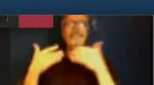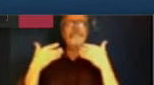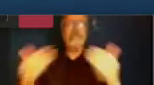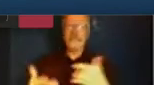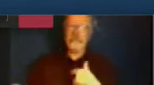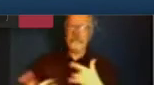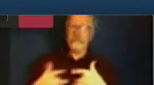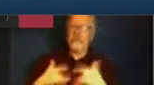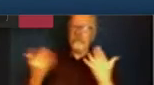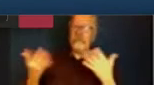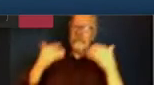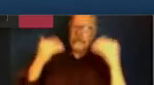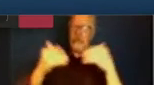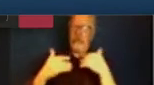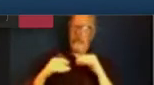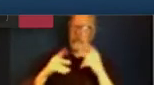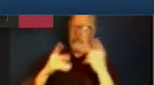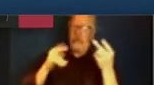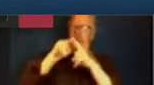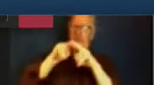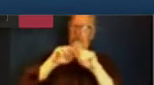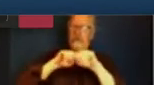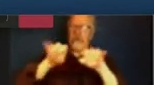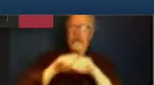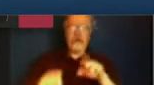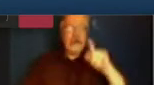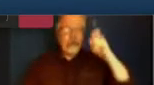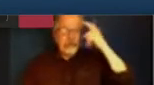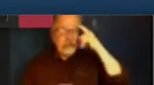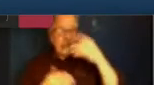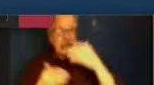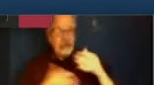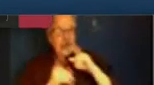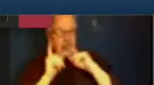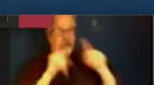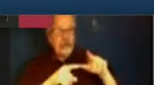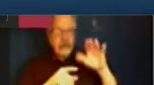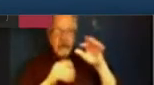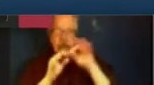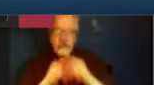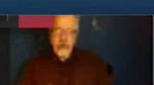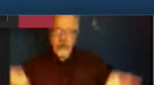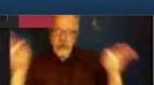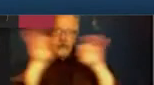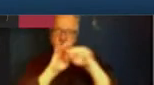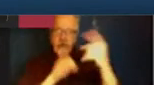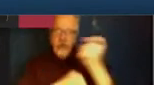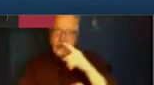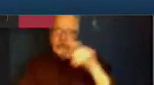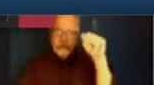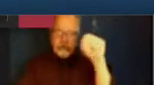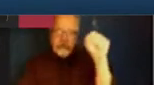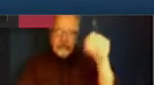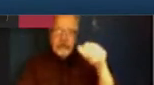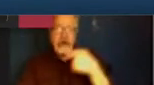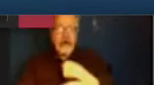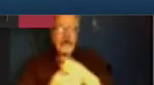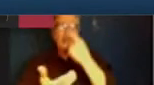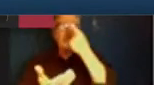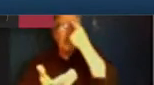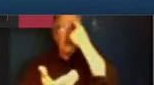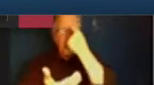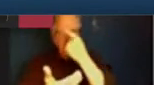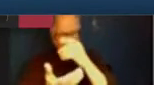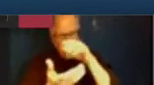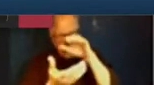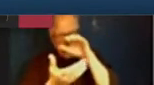that's a very important question. I'm glad you asked that. We believe that there is the because of the